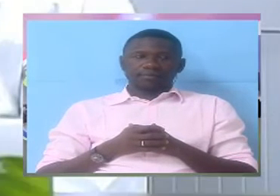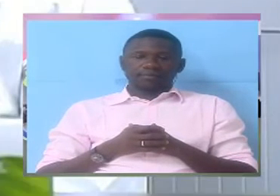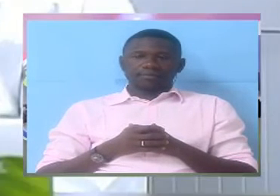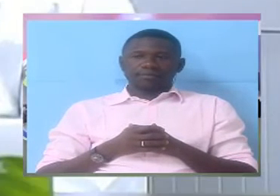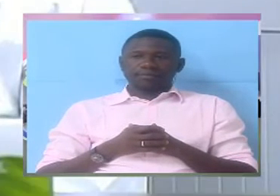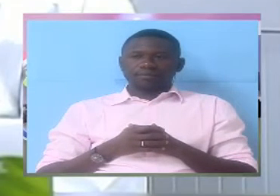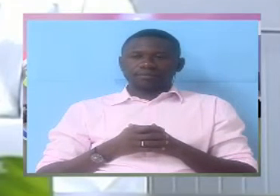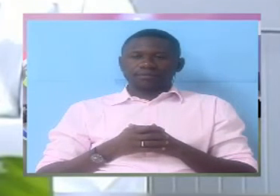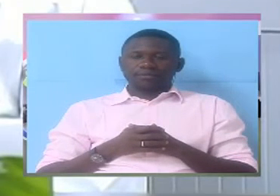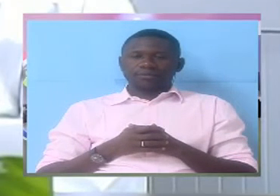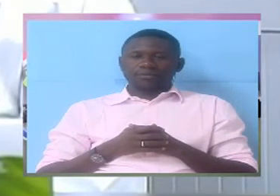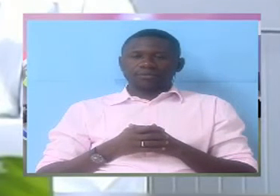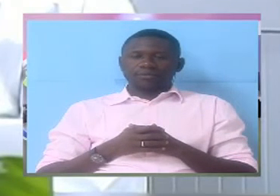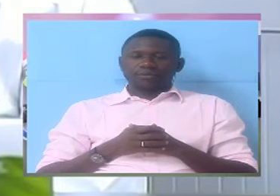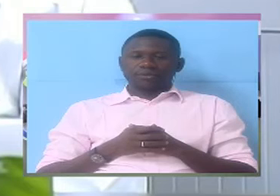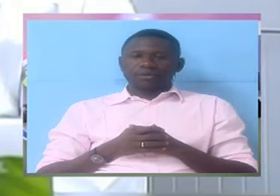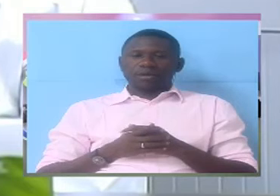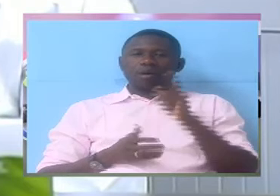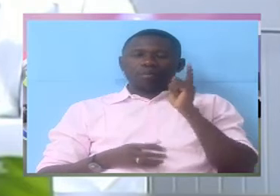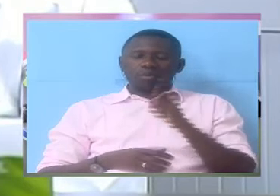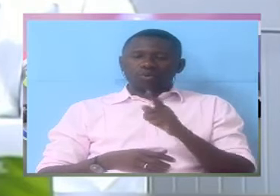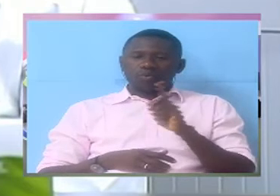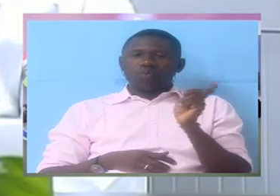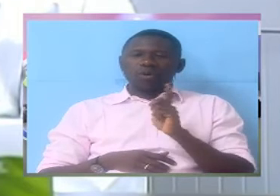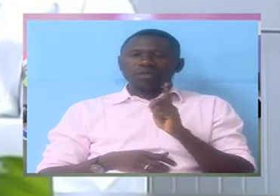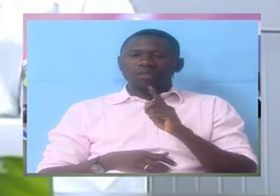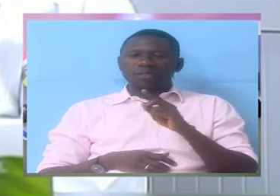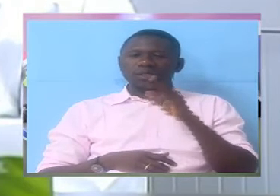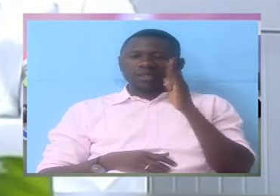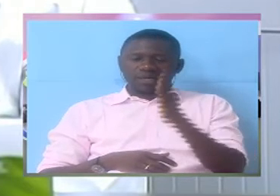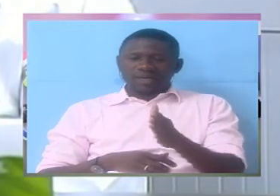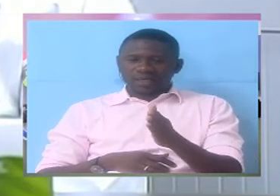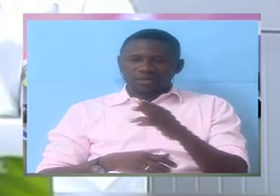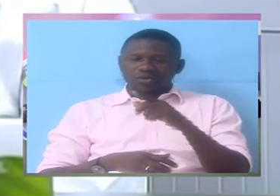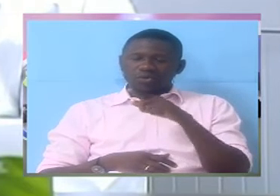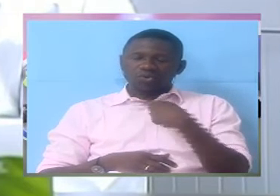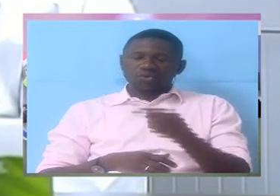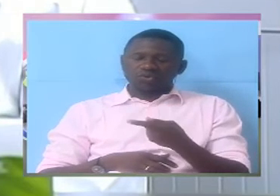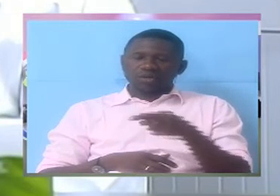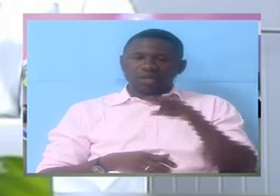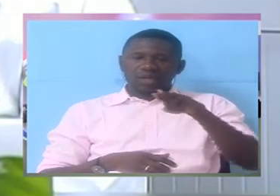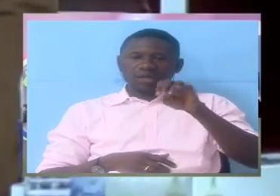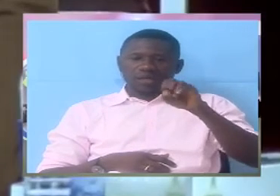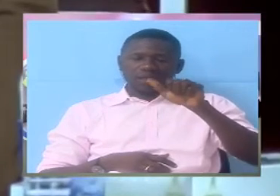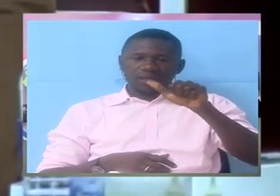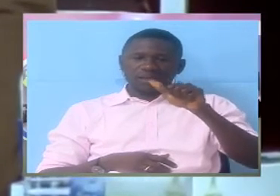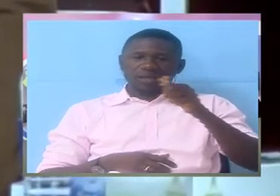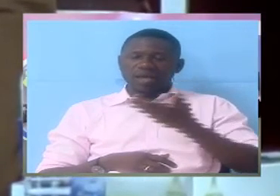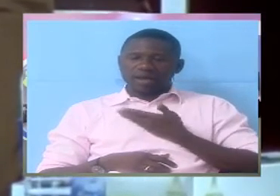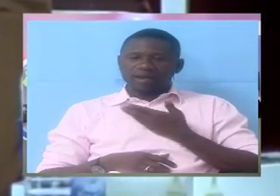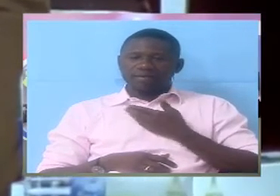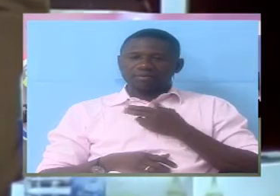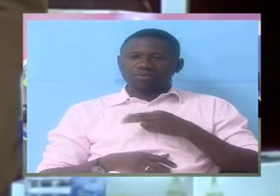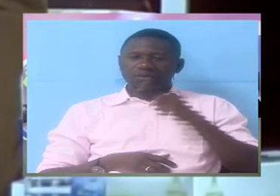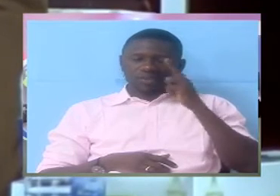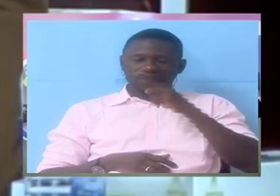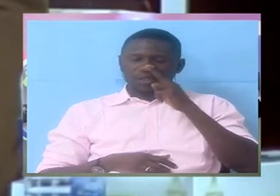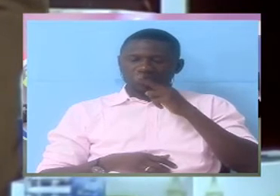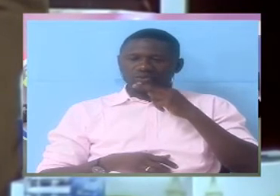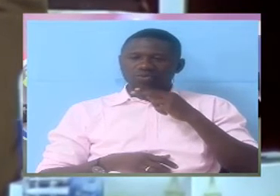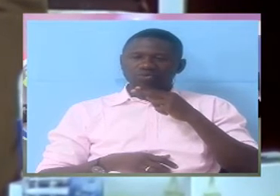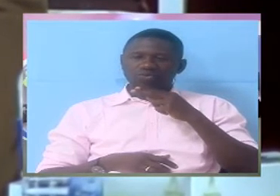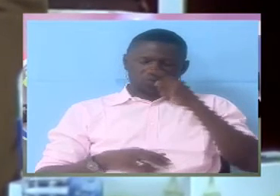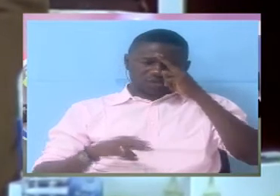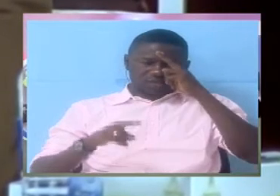But what right does the NIA have to try to discipline young